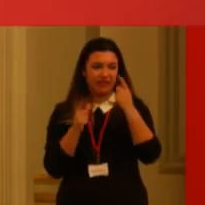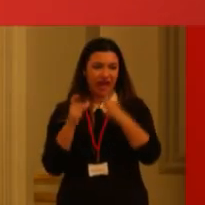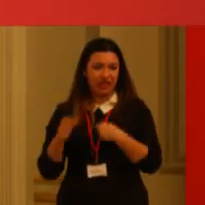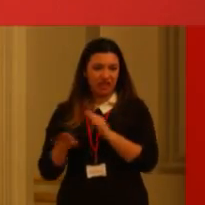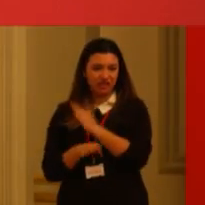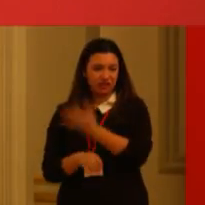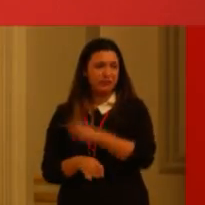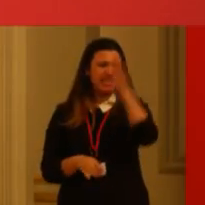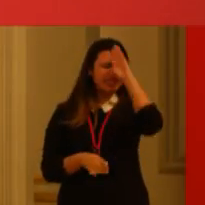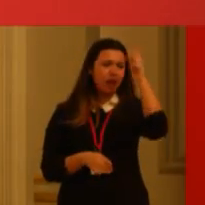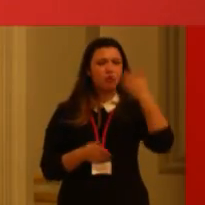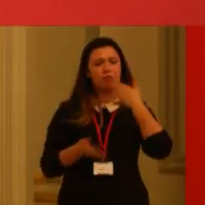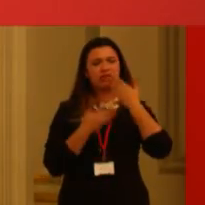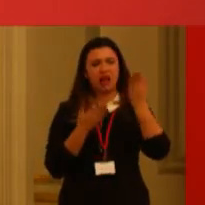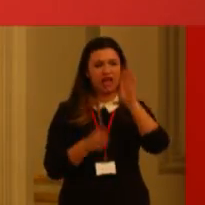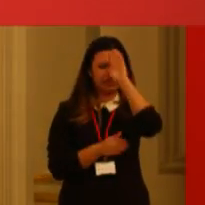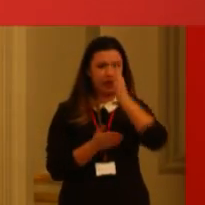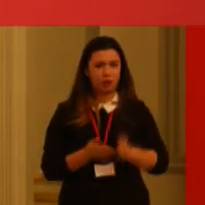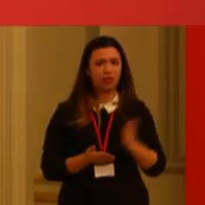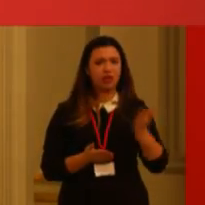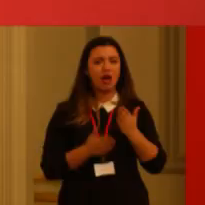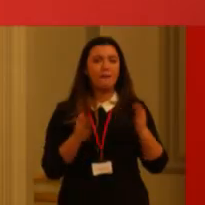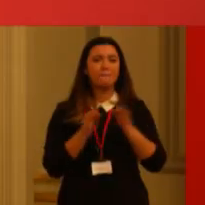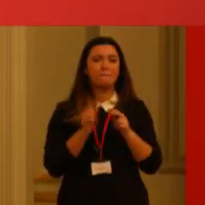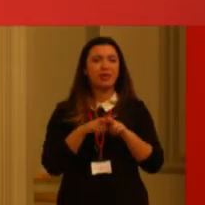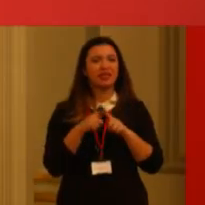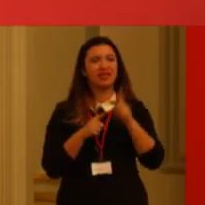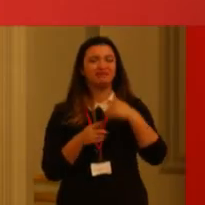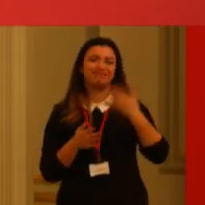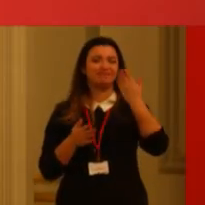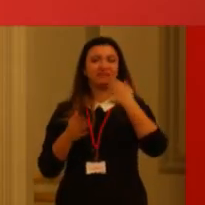restricted where I come from. But Istanbul